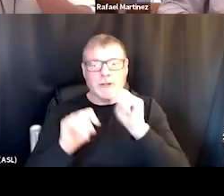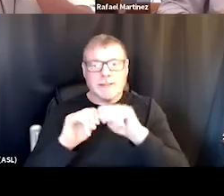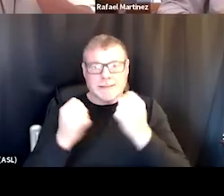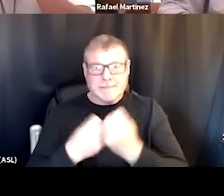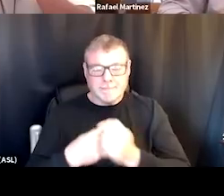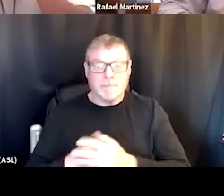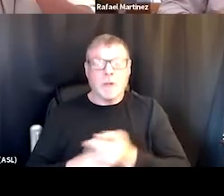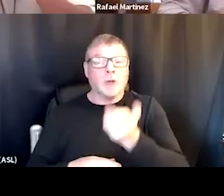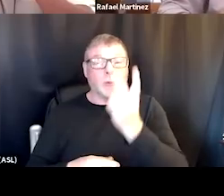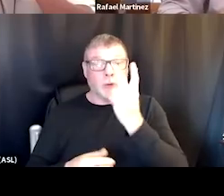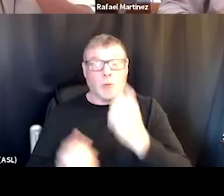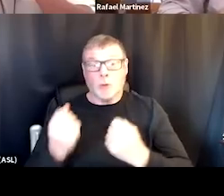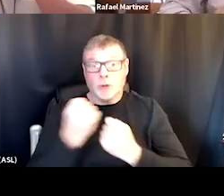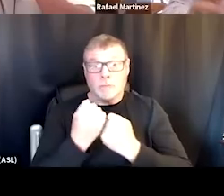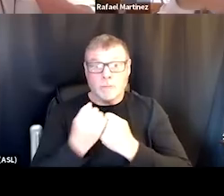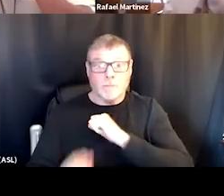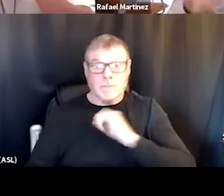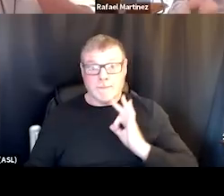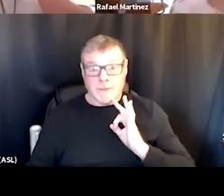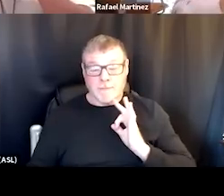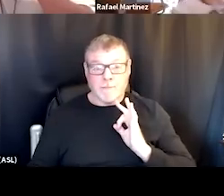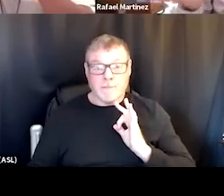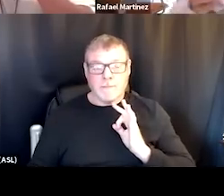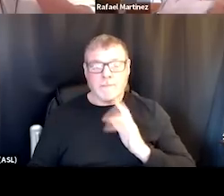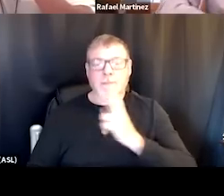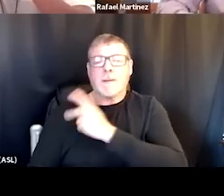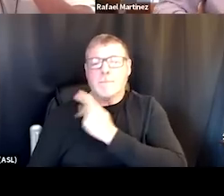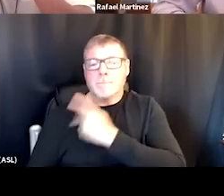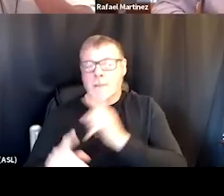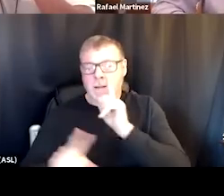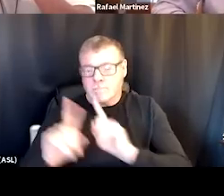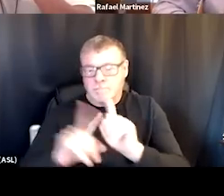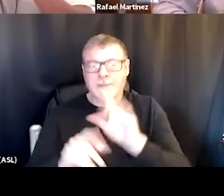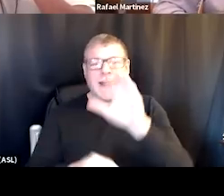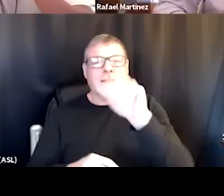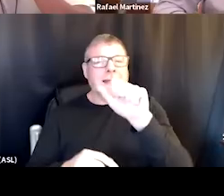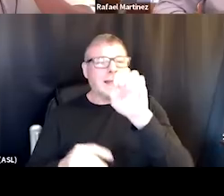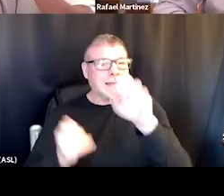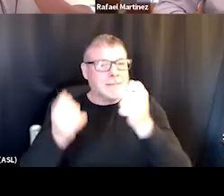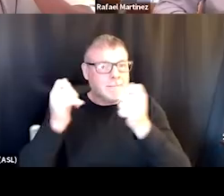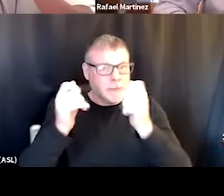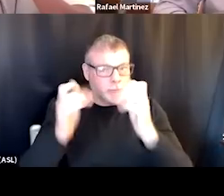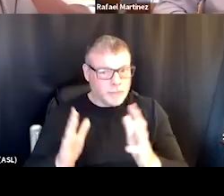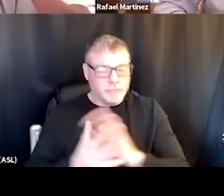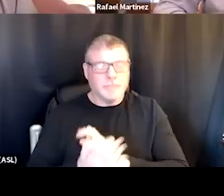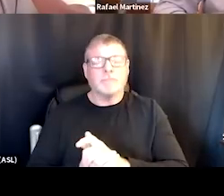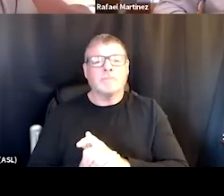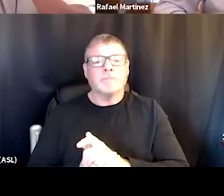two support staff, patient navigators and a case manager, and we